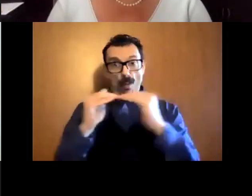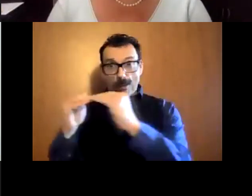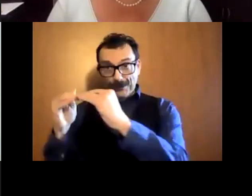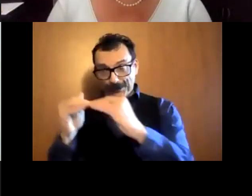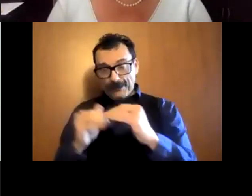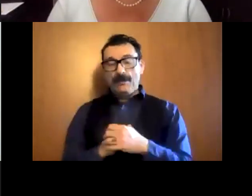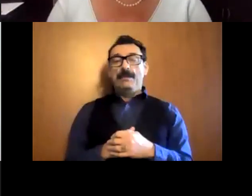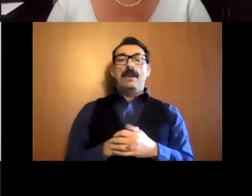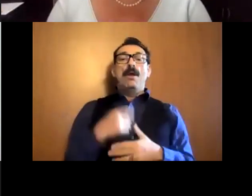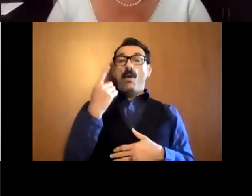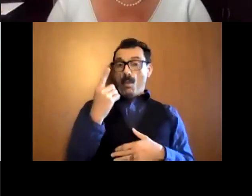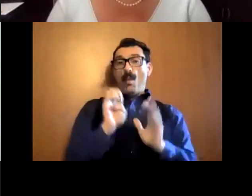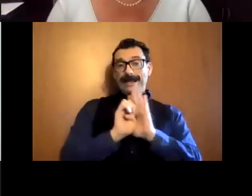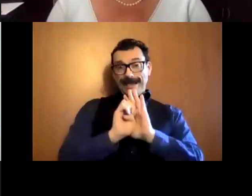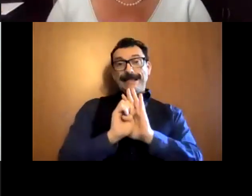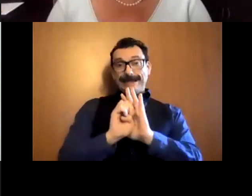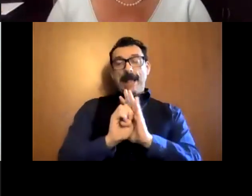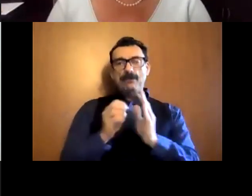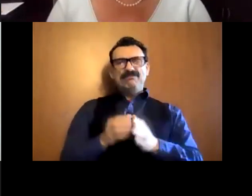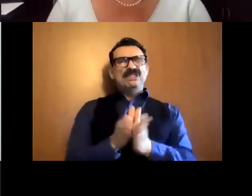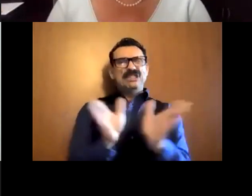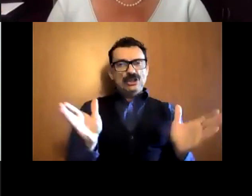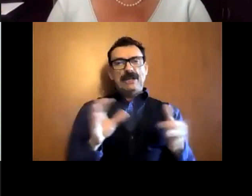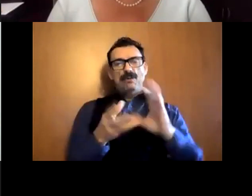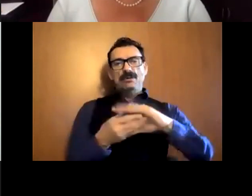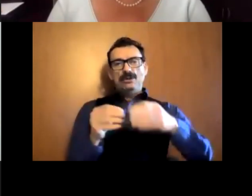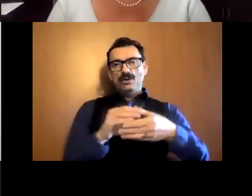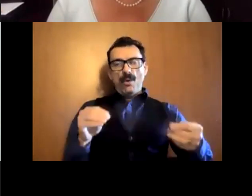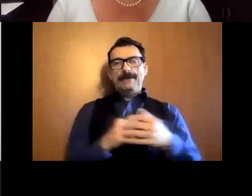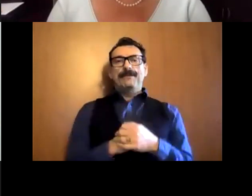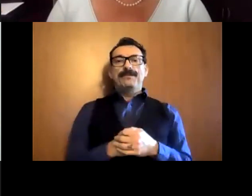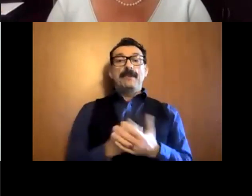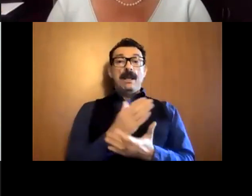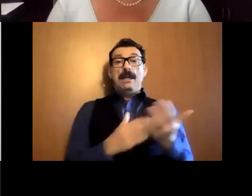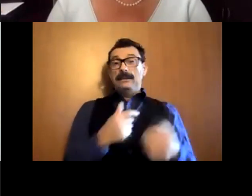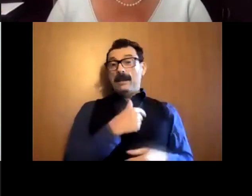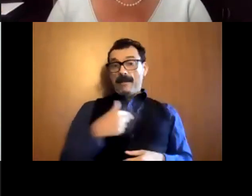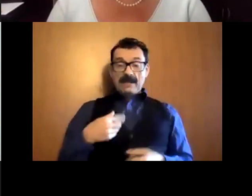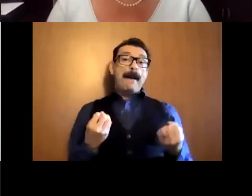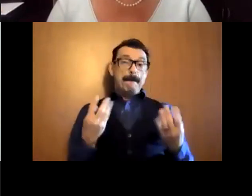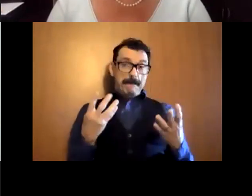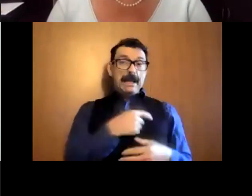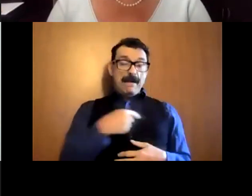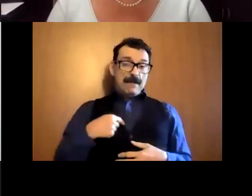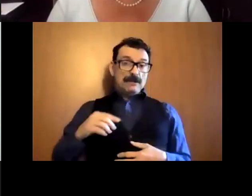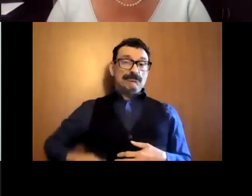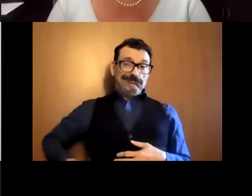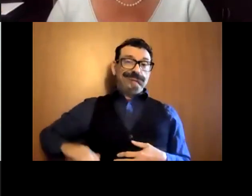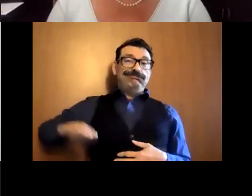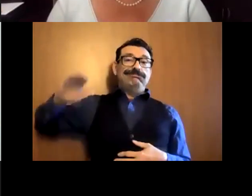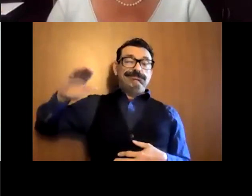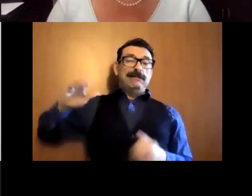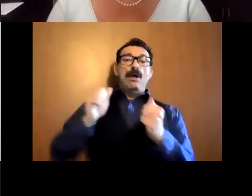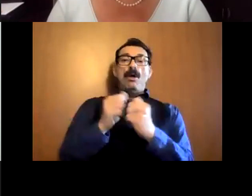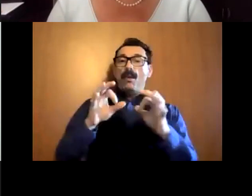of just a general story or scenario. Many of us have grown up in families where our parents had limited